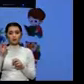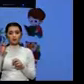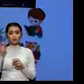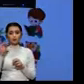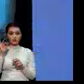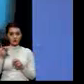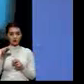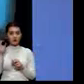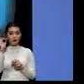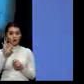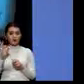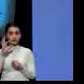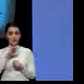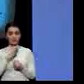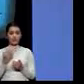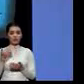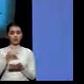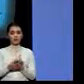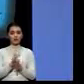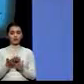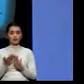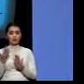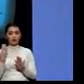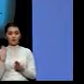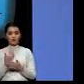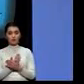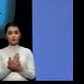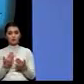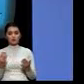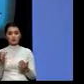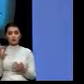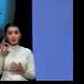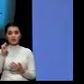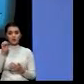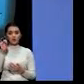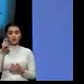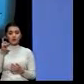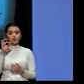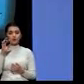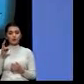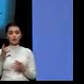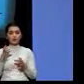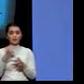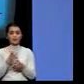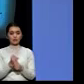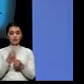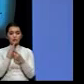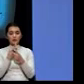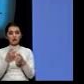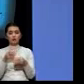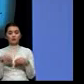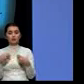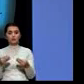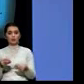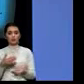ekan. Matn bilan tanishishdan avval sizlarga Abu Rayhon Beruniy haqida qisqacha ma'lumot